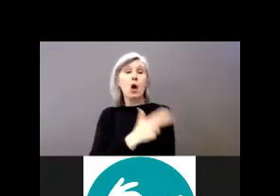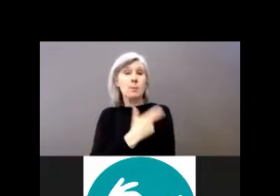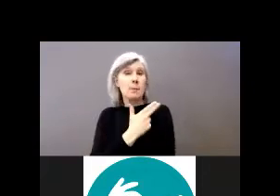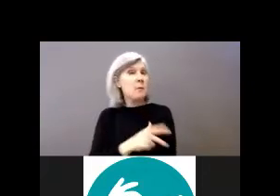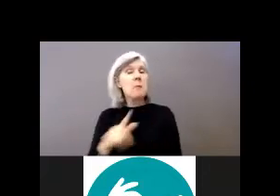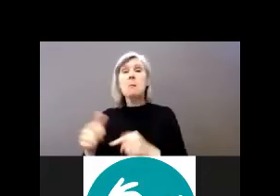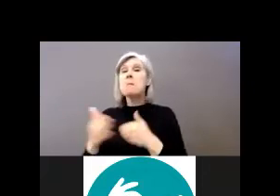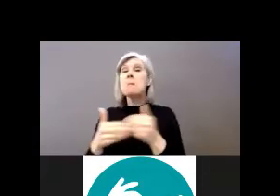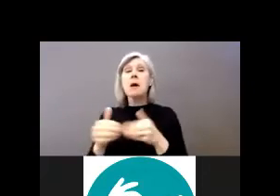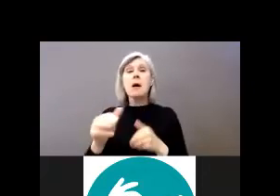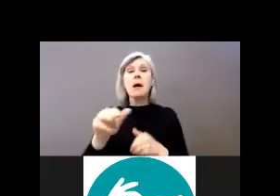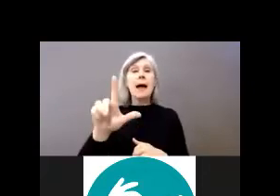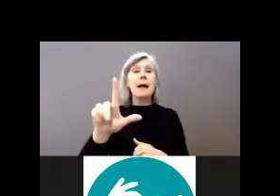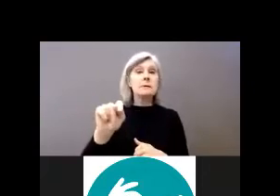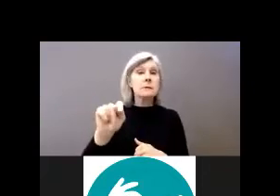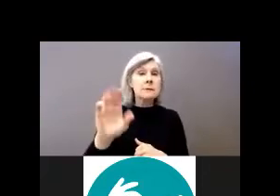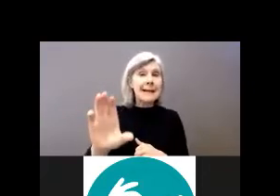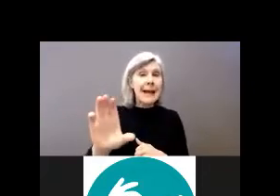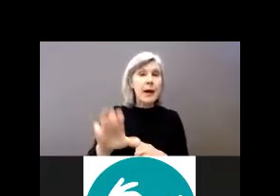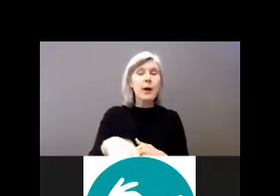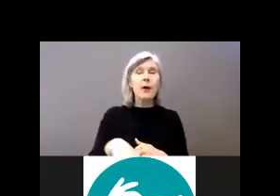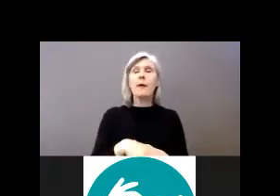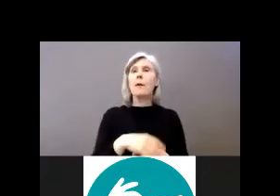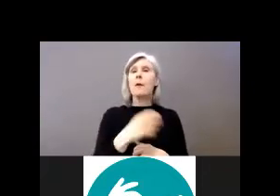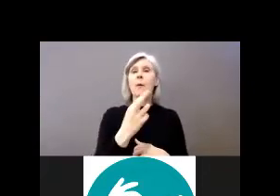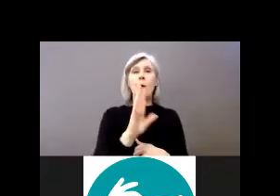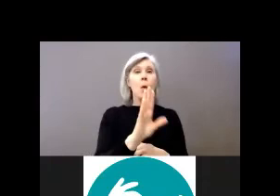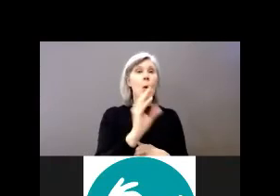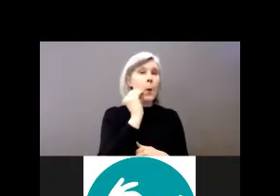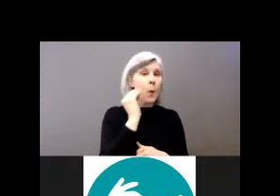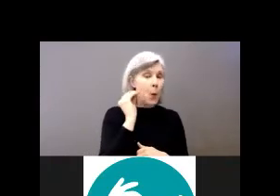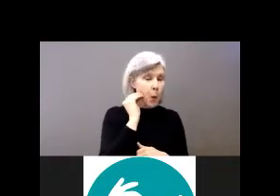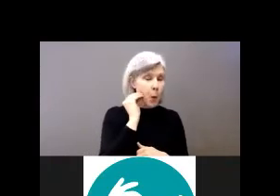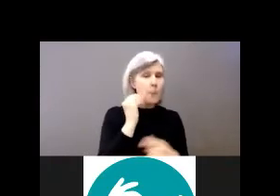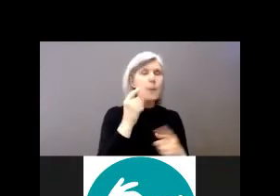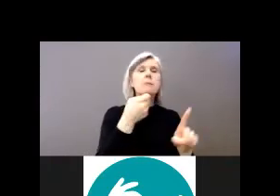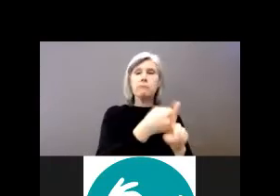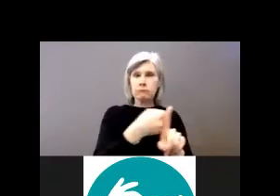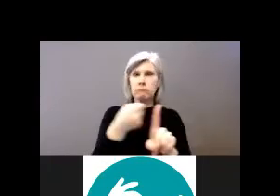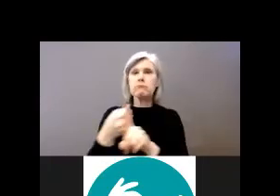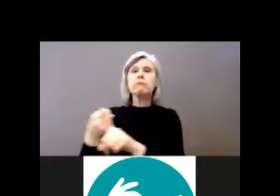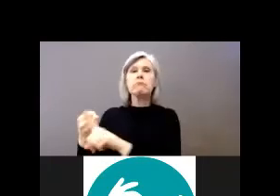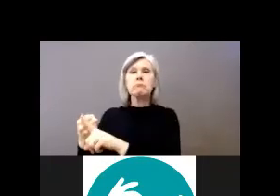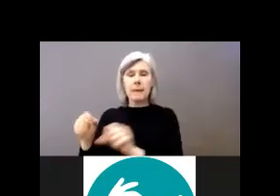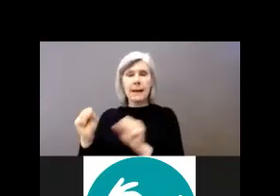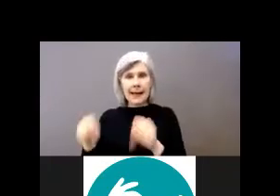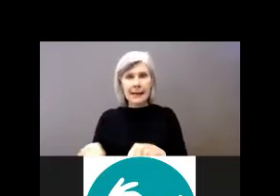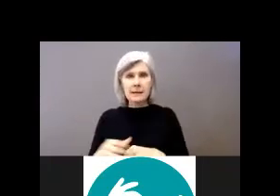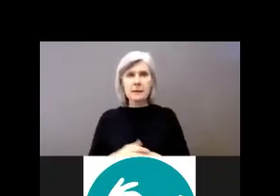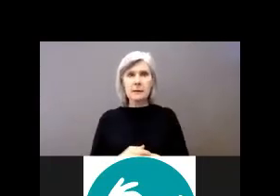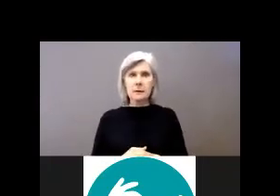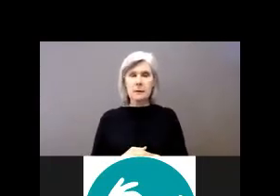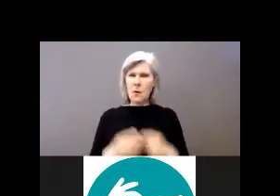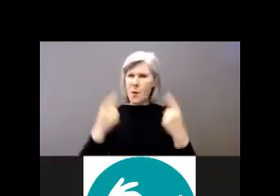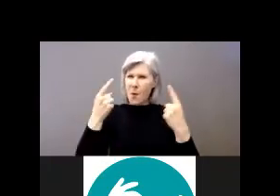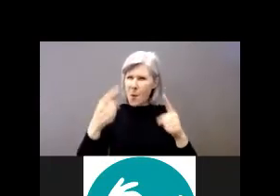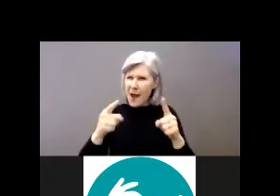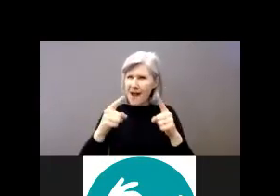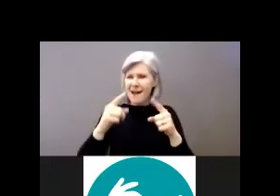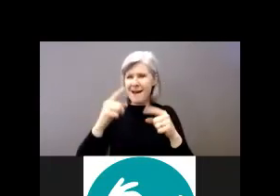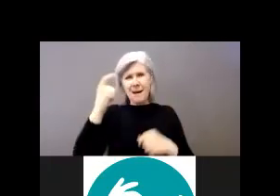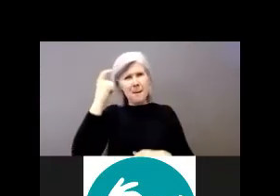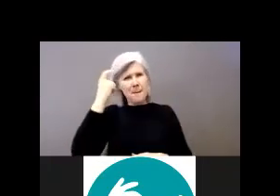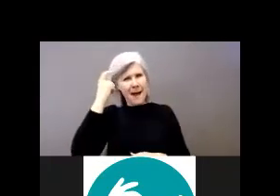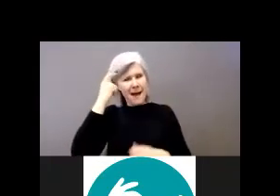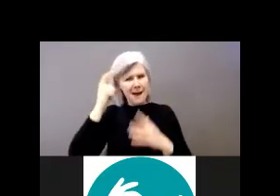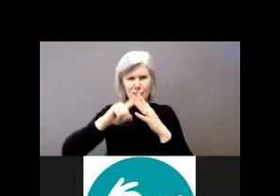home. Once people get into this kind of funky physical and social and psychological frame of mind, it becomes